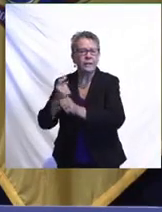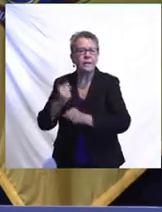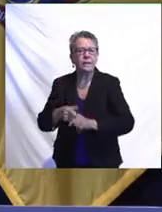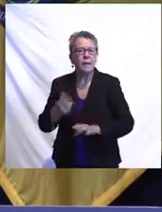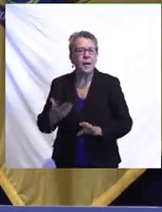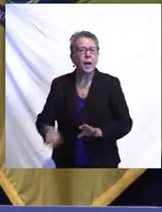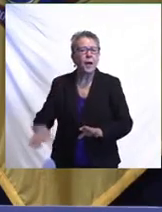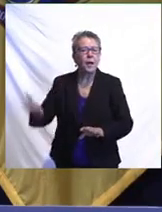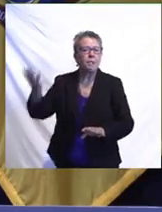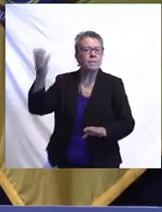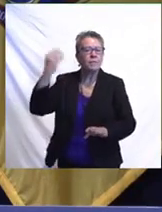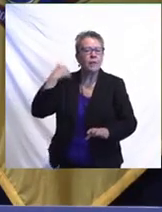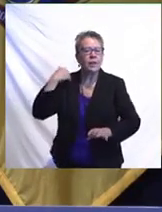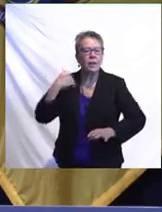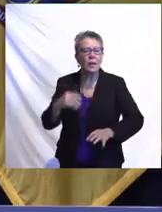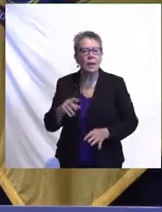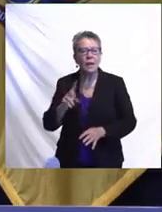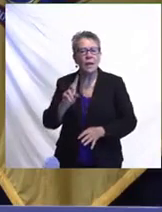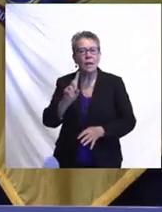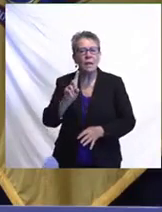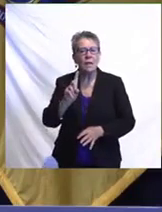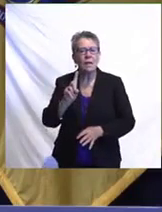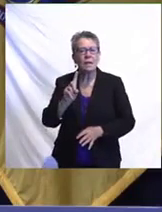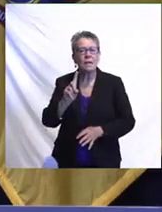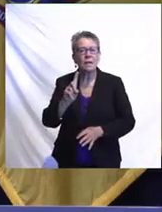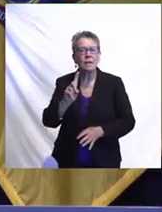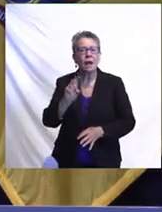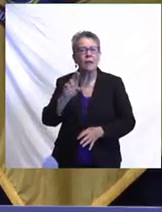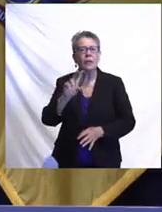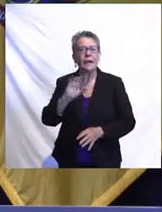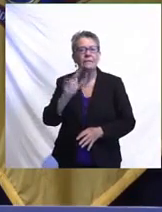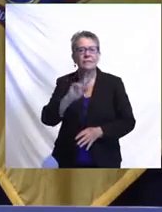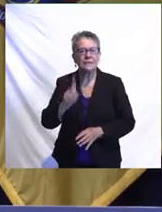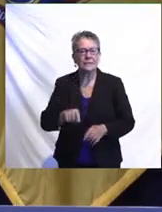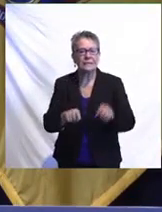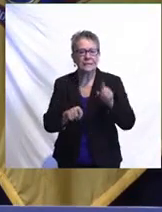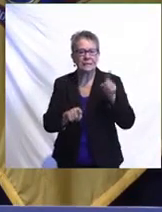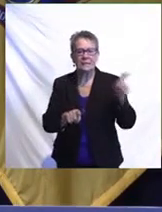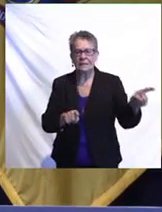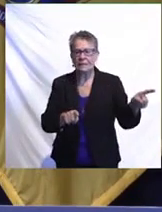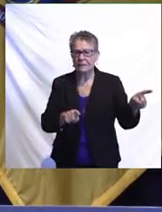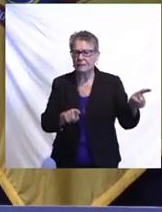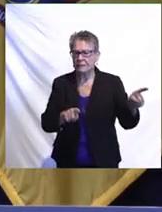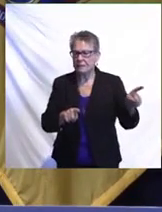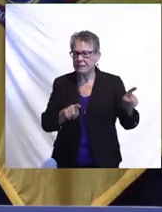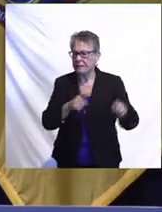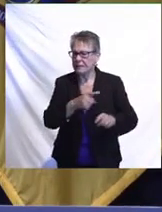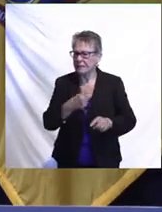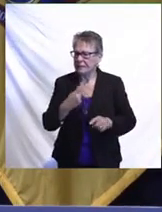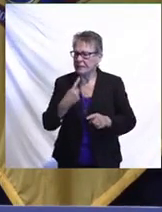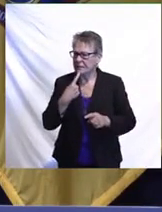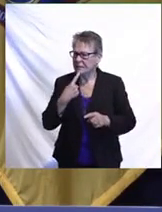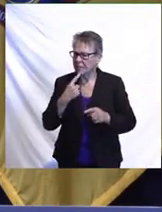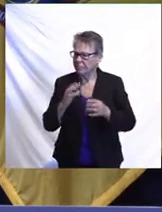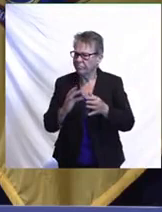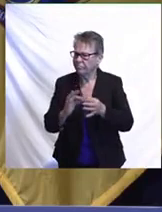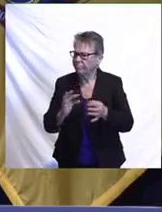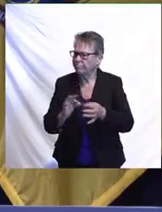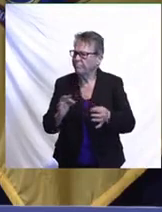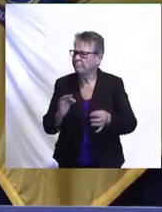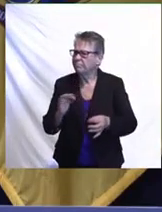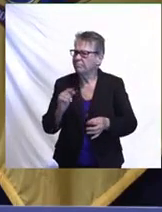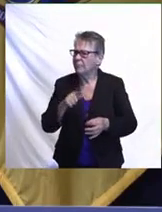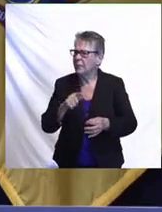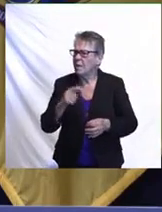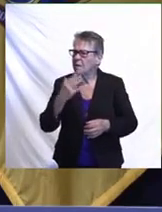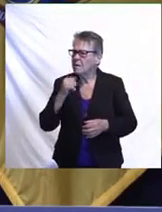the spring, I think, when he said, reminded us a bad flu season was about 1,000 deaths a year in New Jersey.